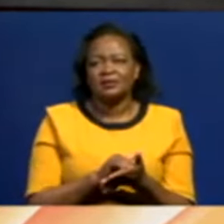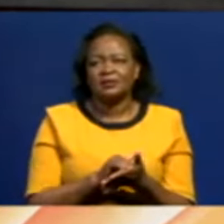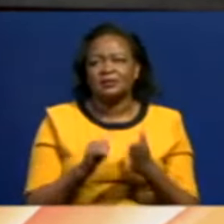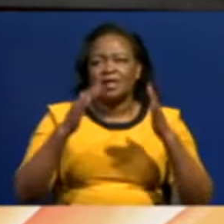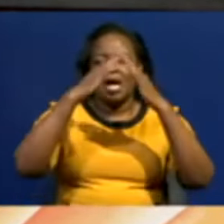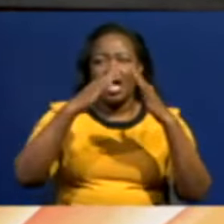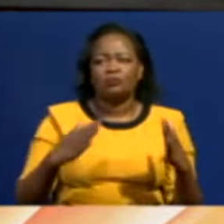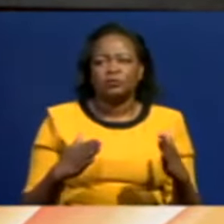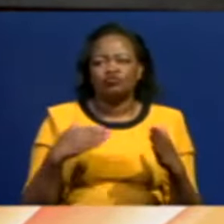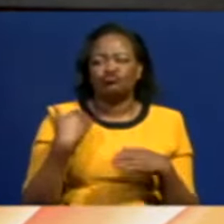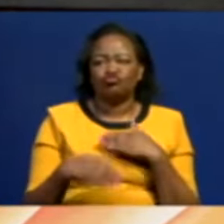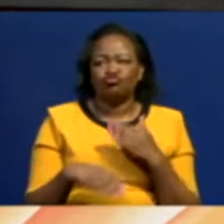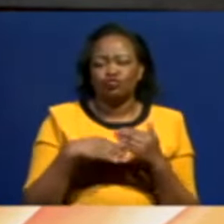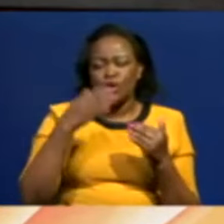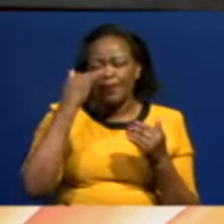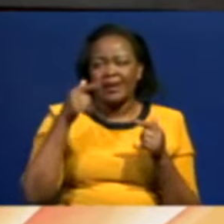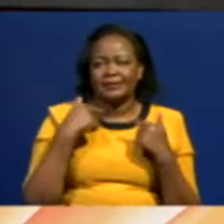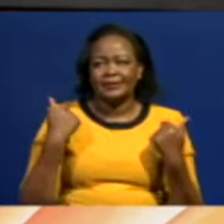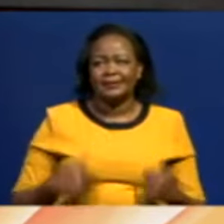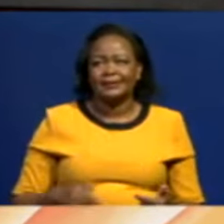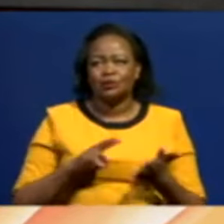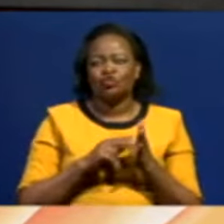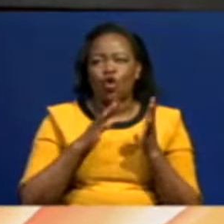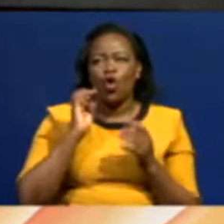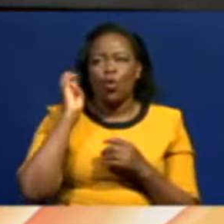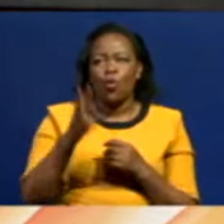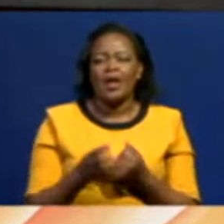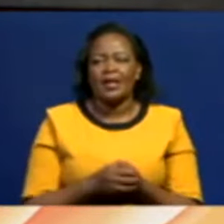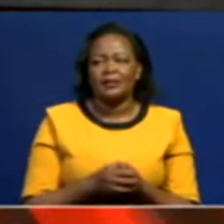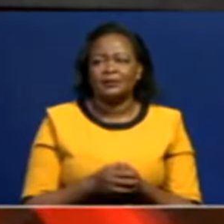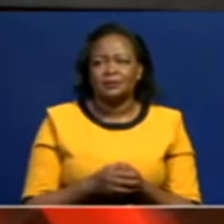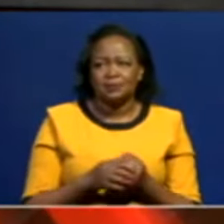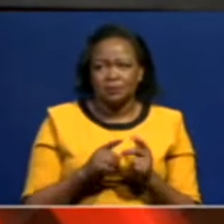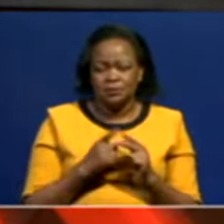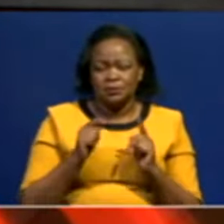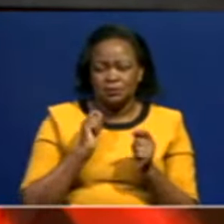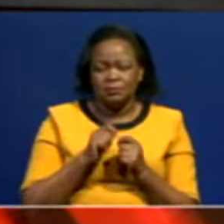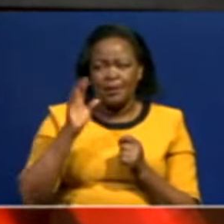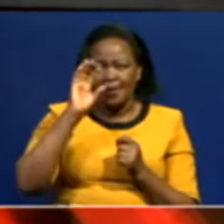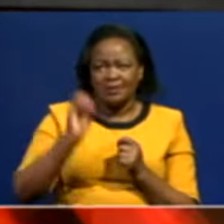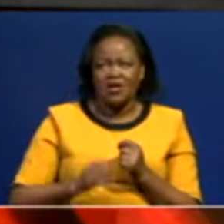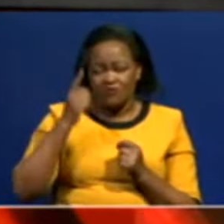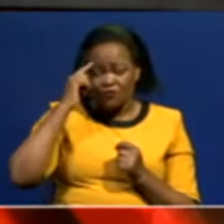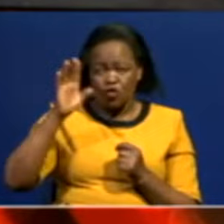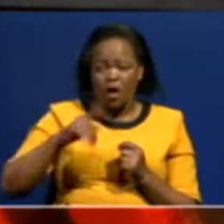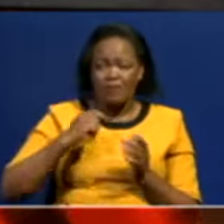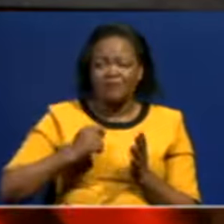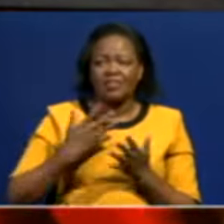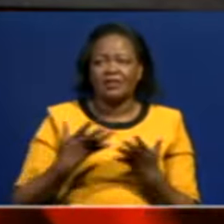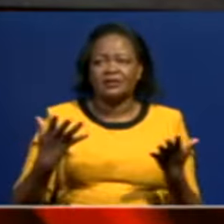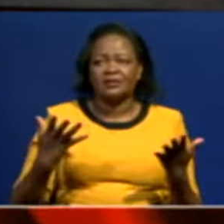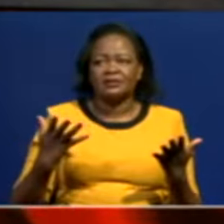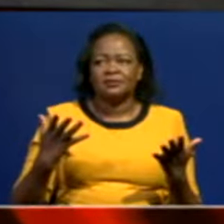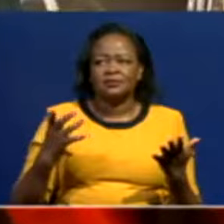housing units constructed by Chinese contractors will earmark a specific percentage for locally manufactured